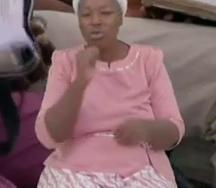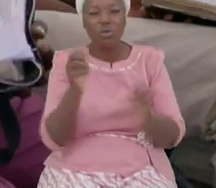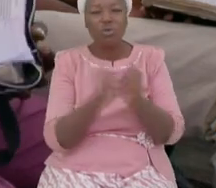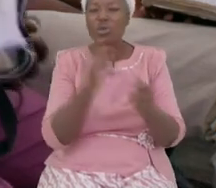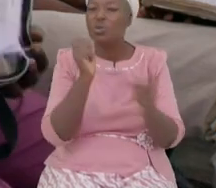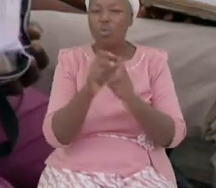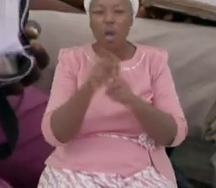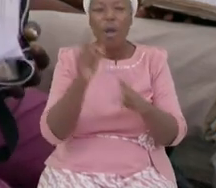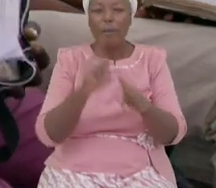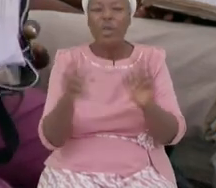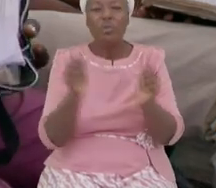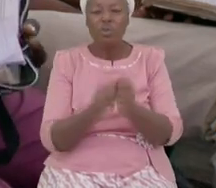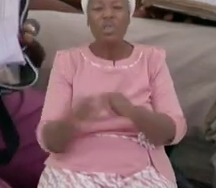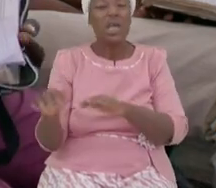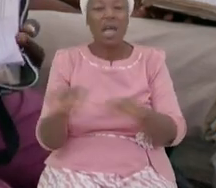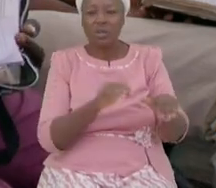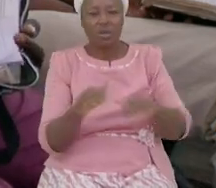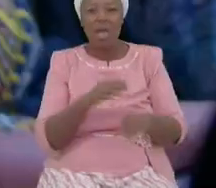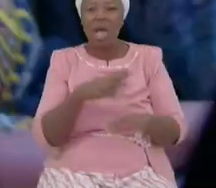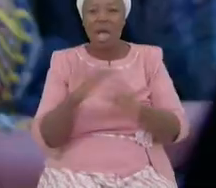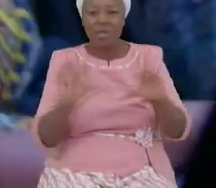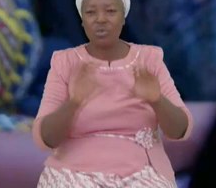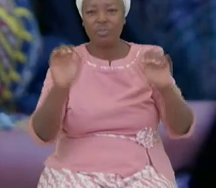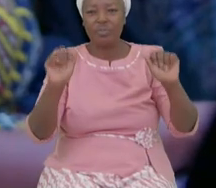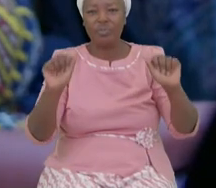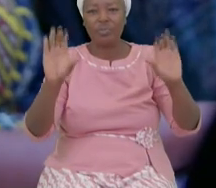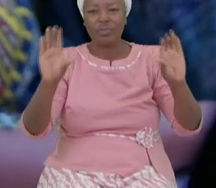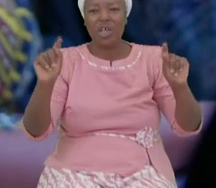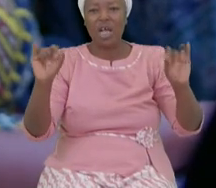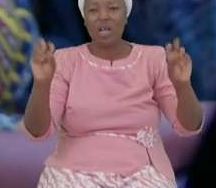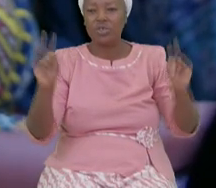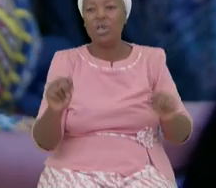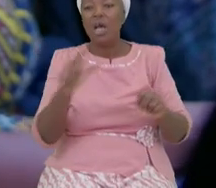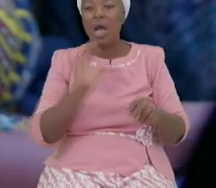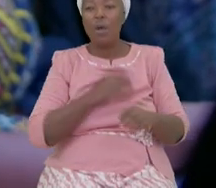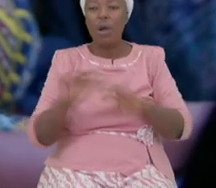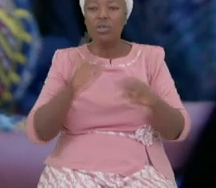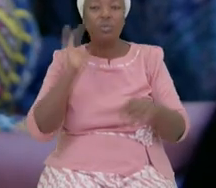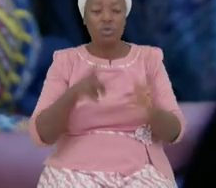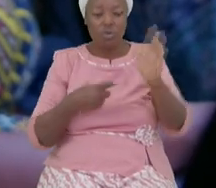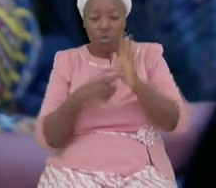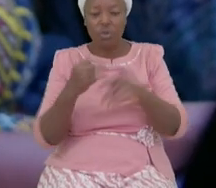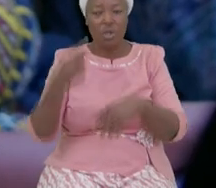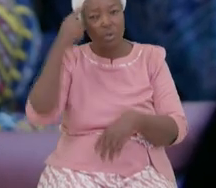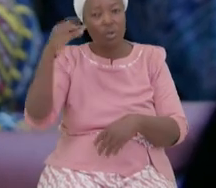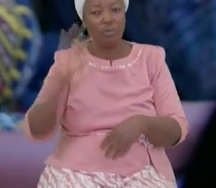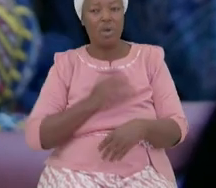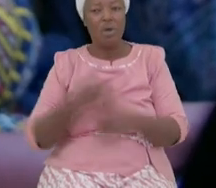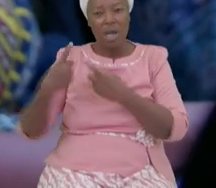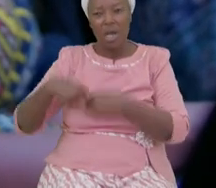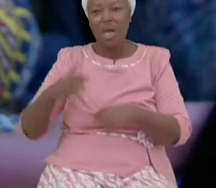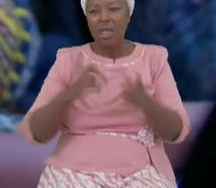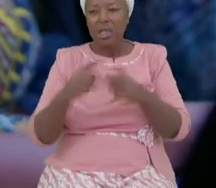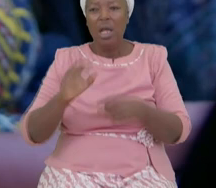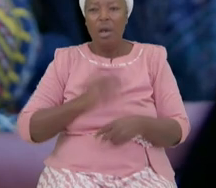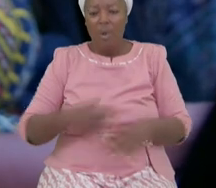but with action. Our action will show the thoughts of our heart, our disposition. It will